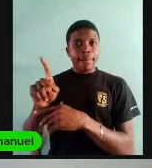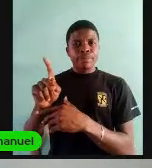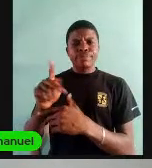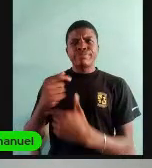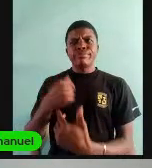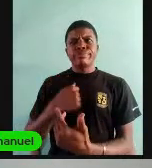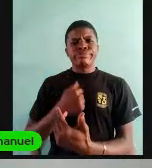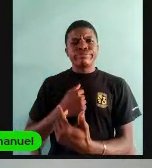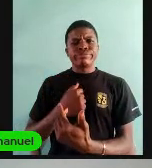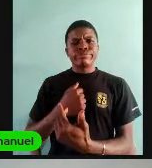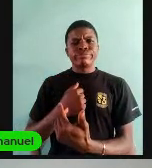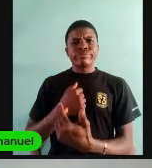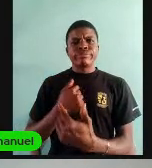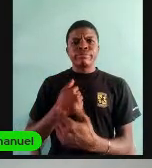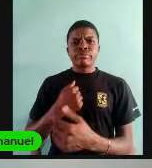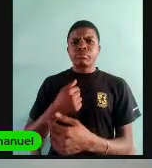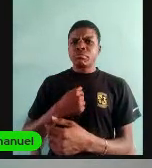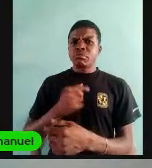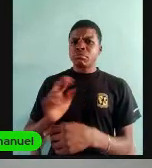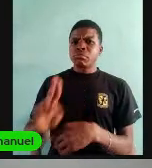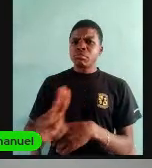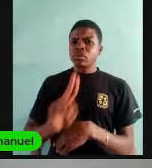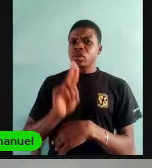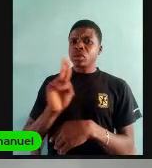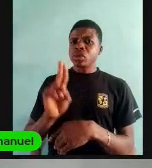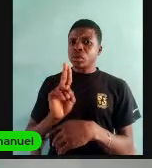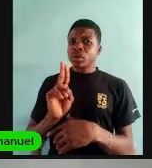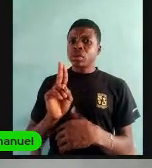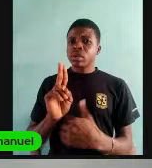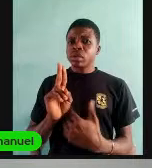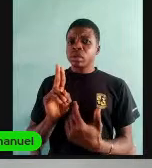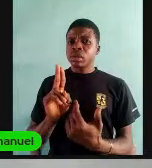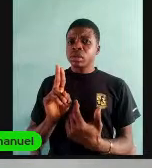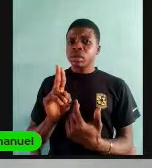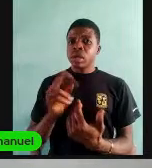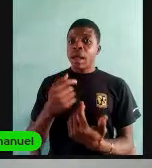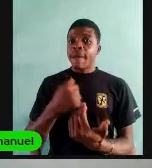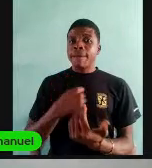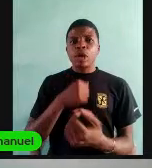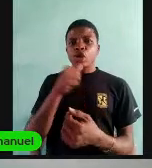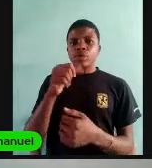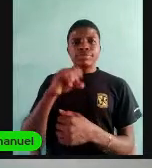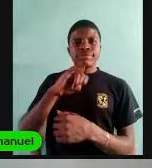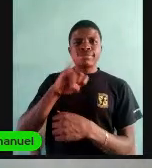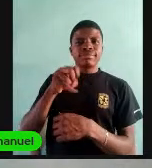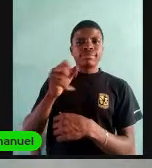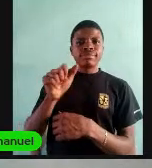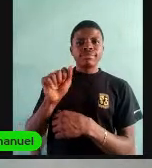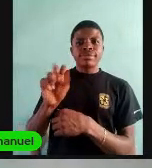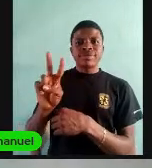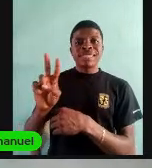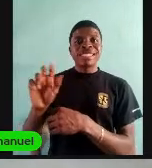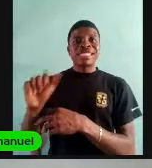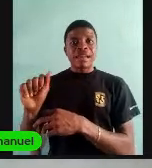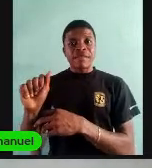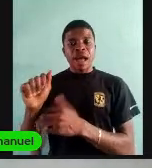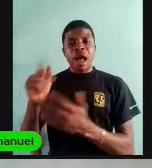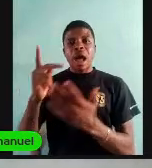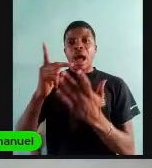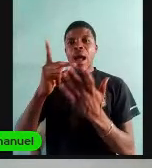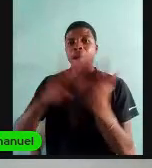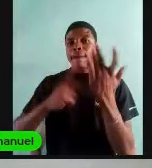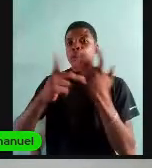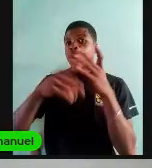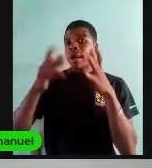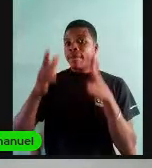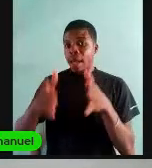I use Swift, although I don't use those two. I'm not a Java programmer. I'm not an iOS developer.